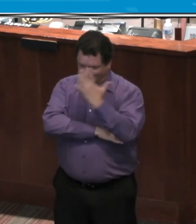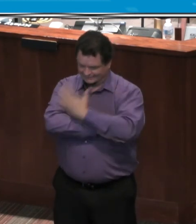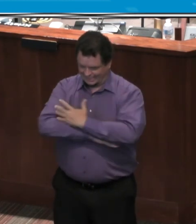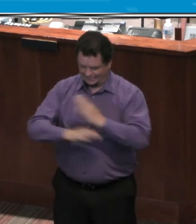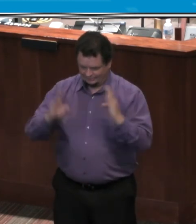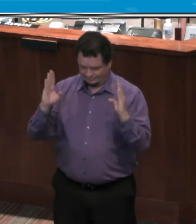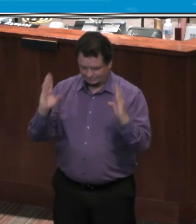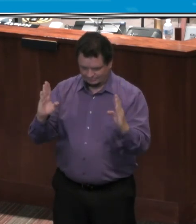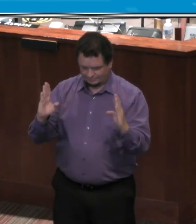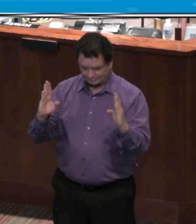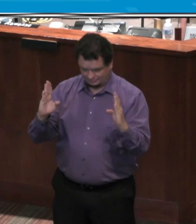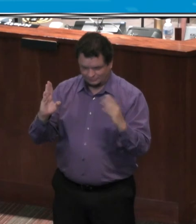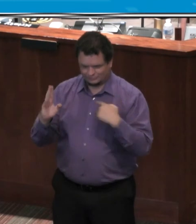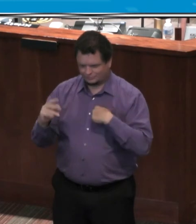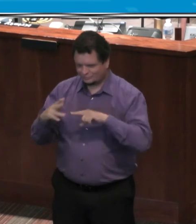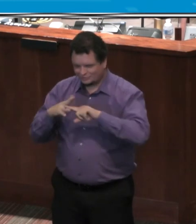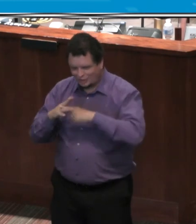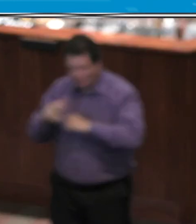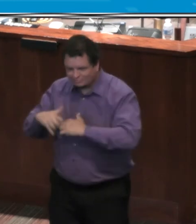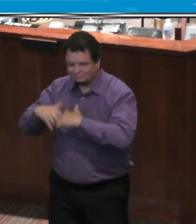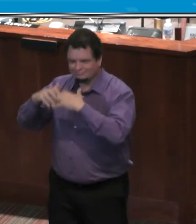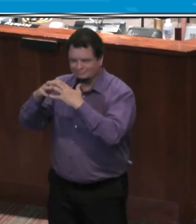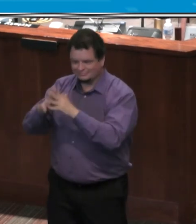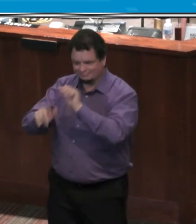the Citadel, or excuse me, of the